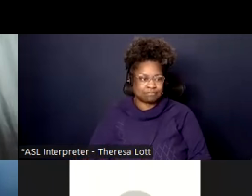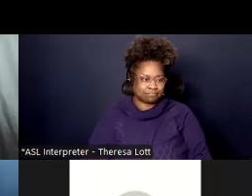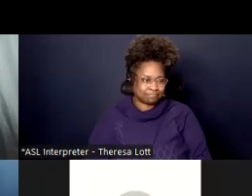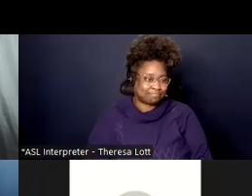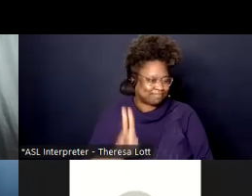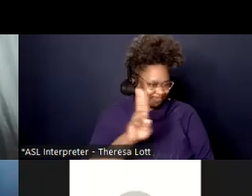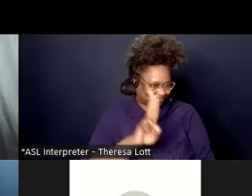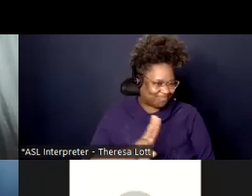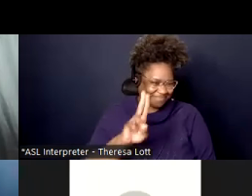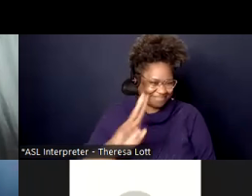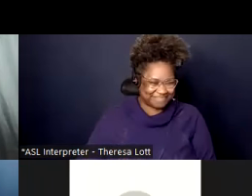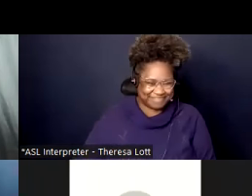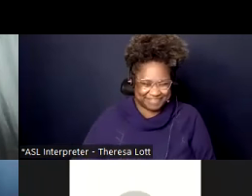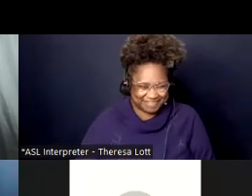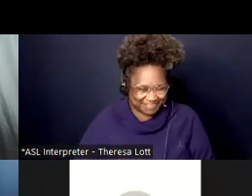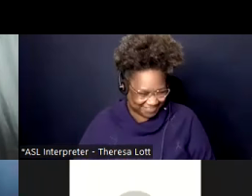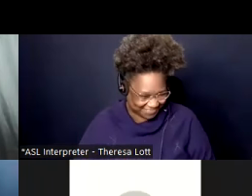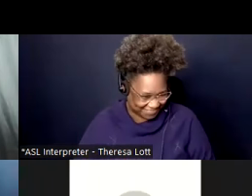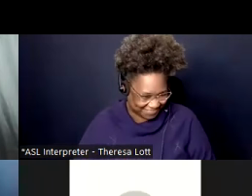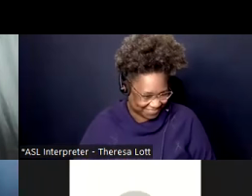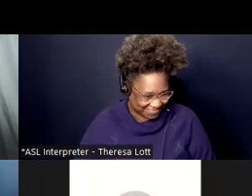Okay, we should be good. Thank you.